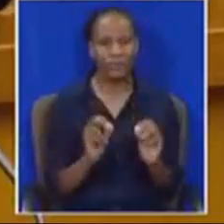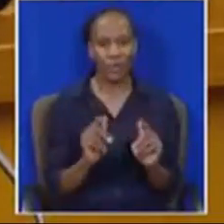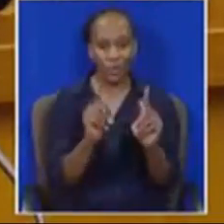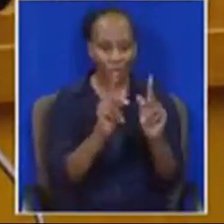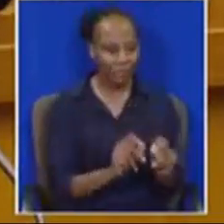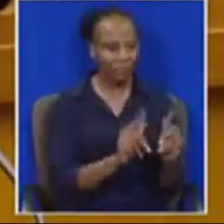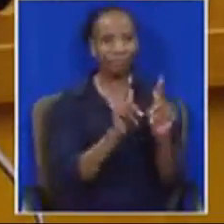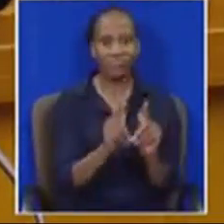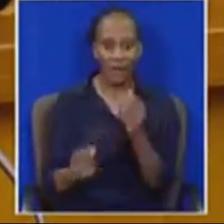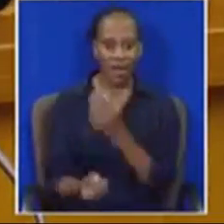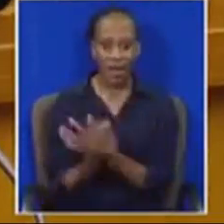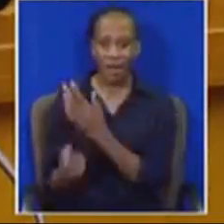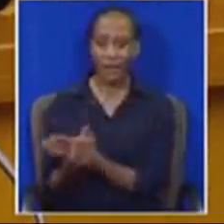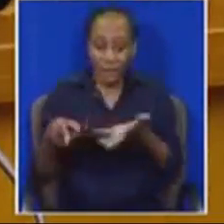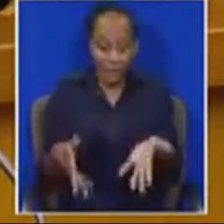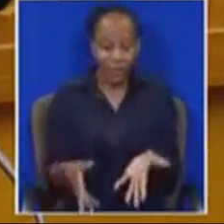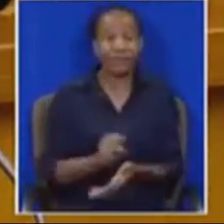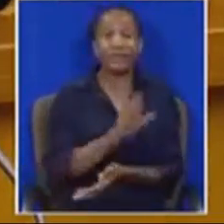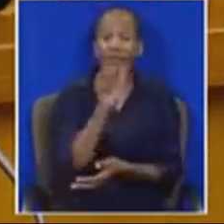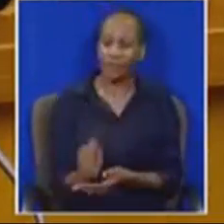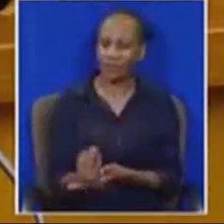be found in our country, and there are